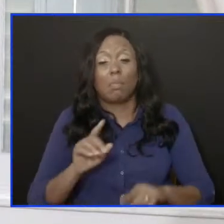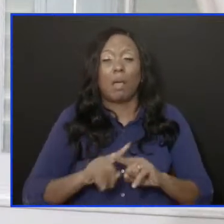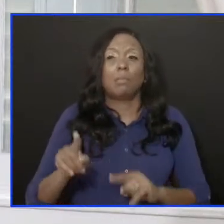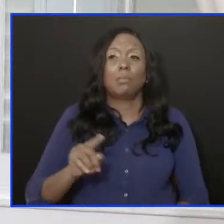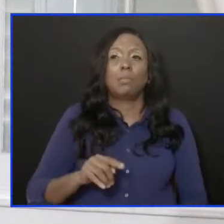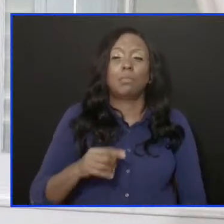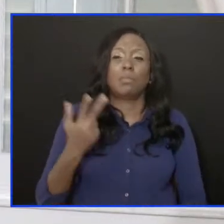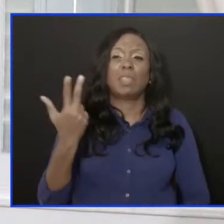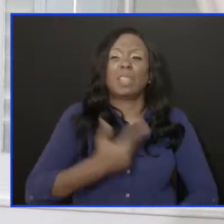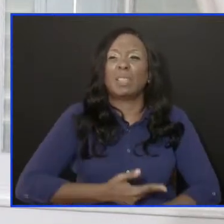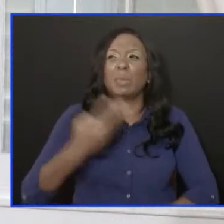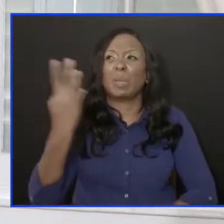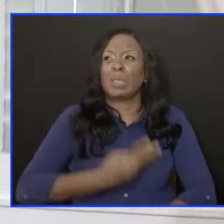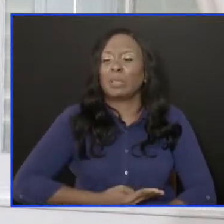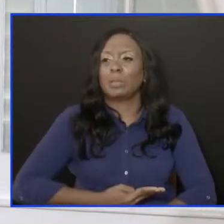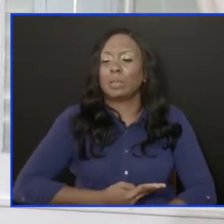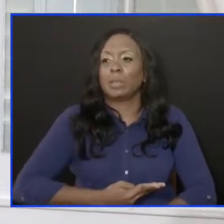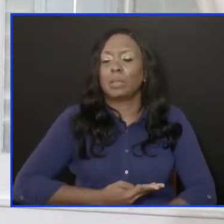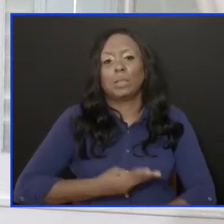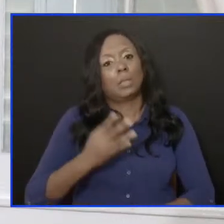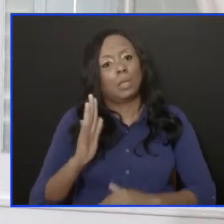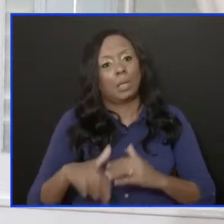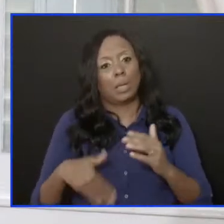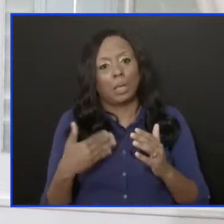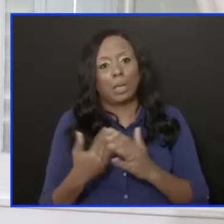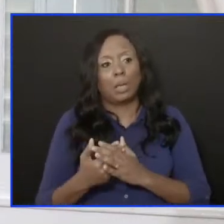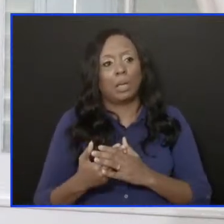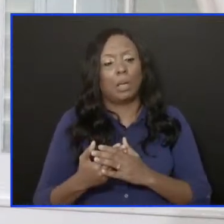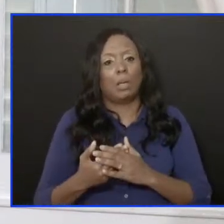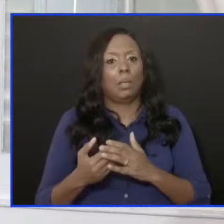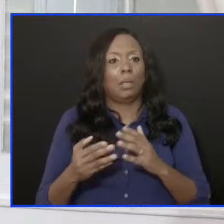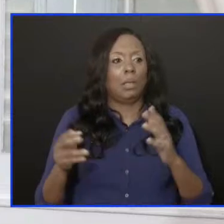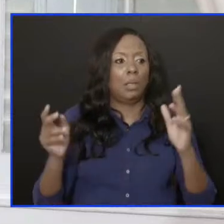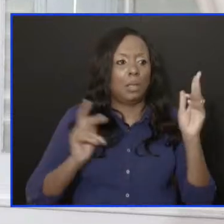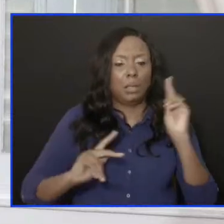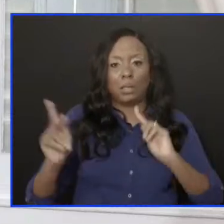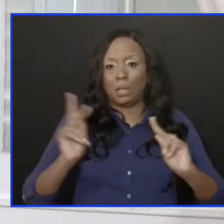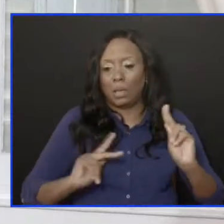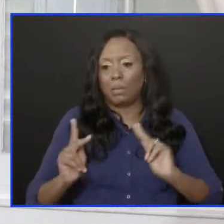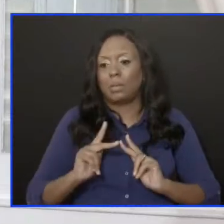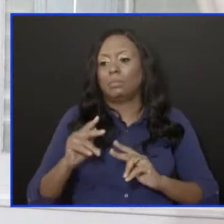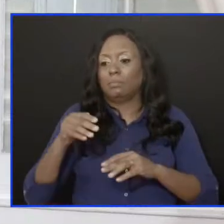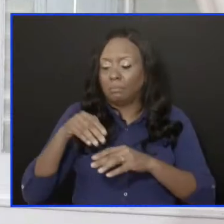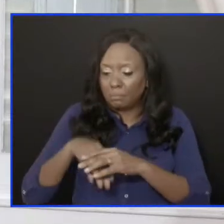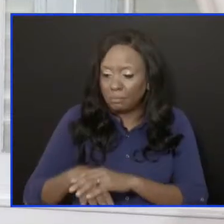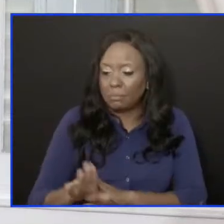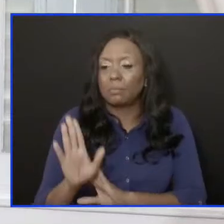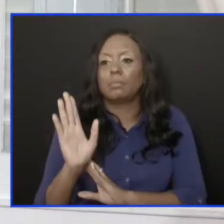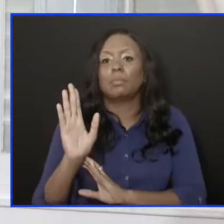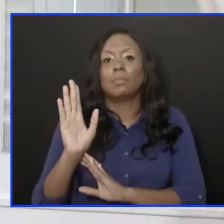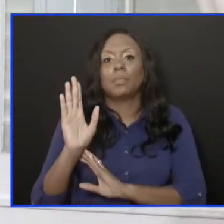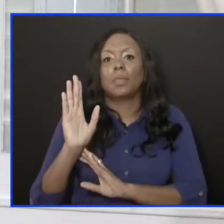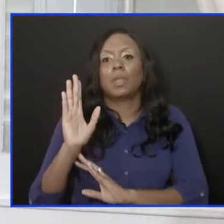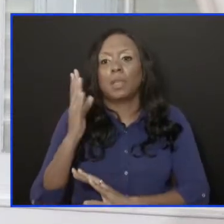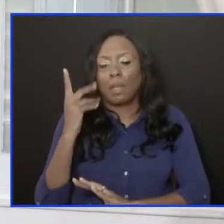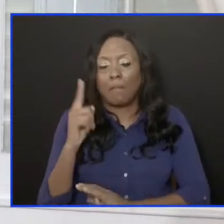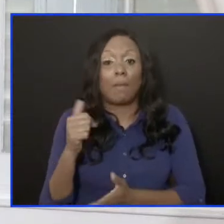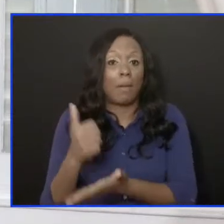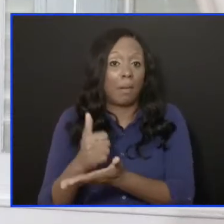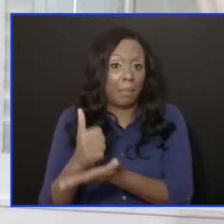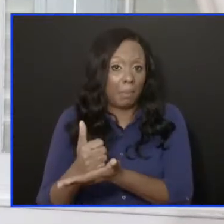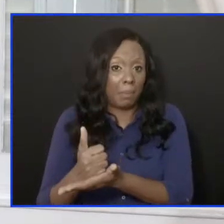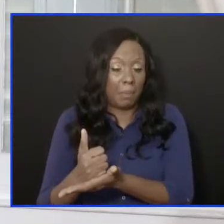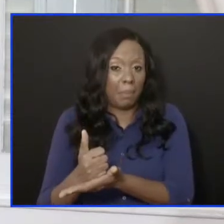4 days where we were able to get everyone out of the tents and into some sort of facility. But that has